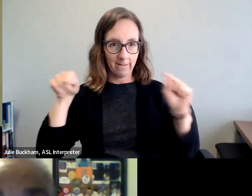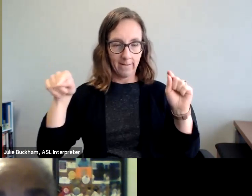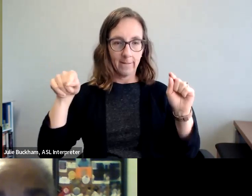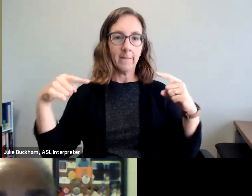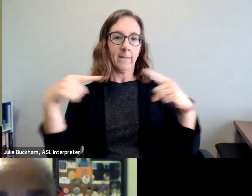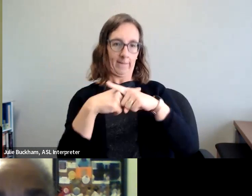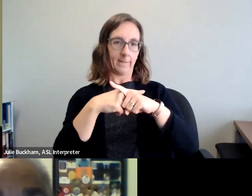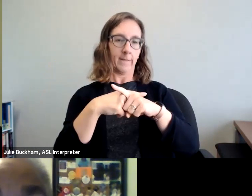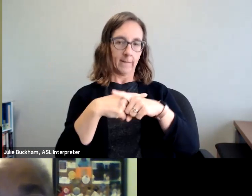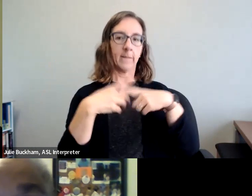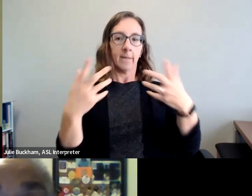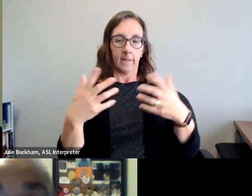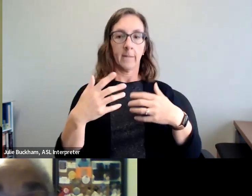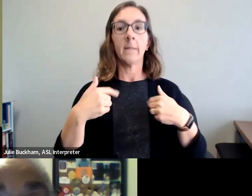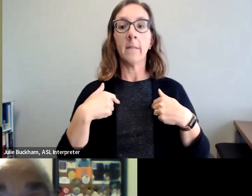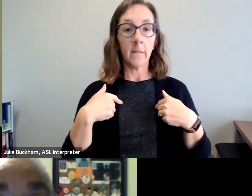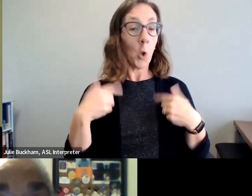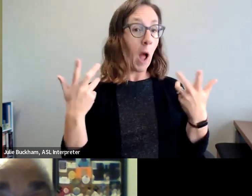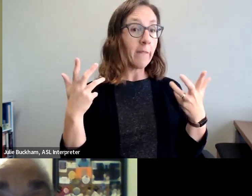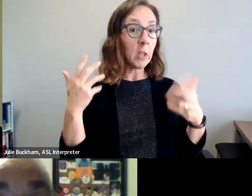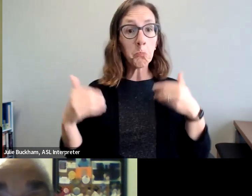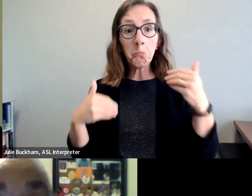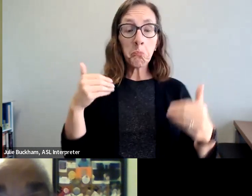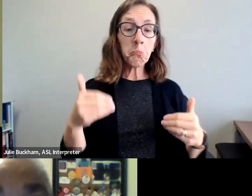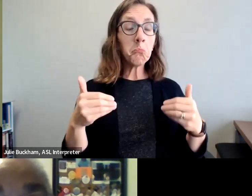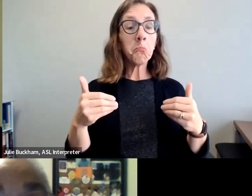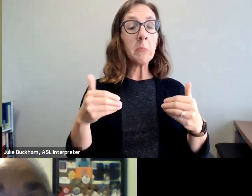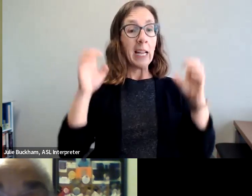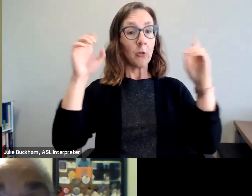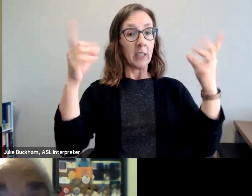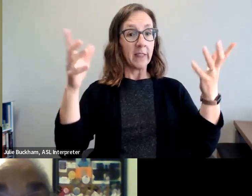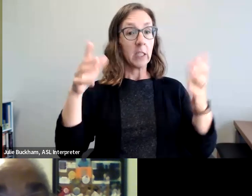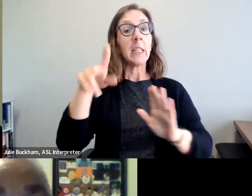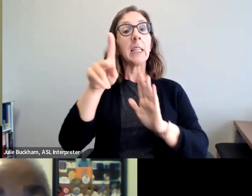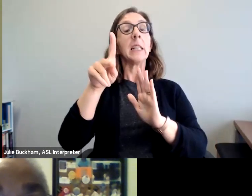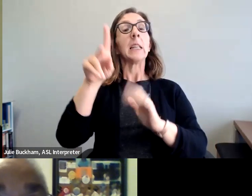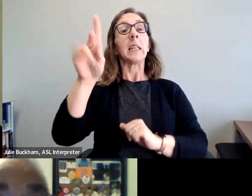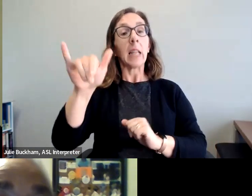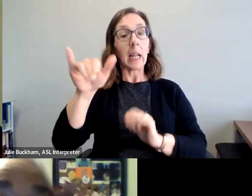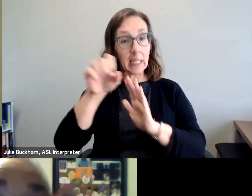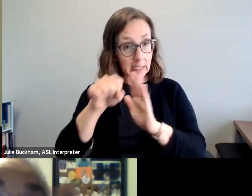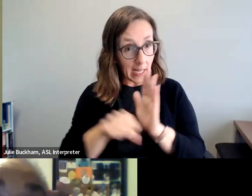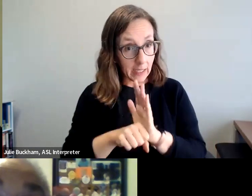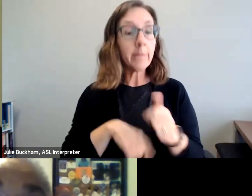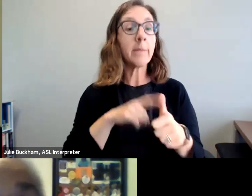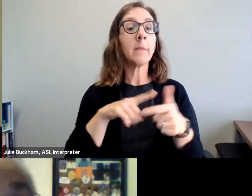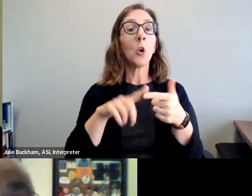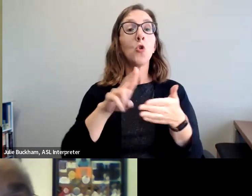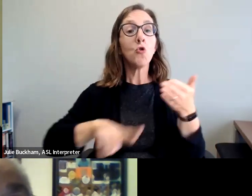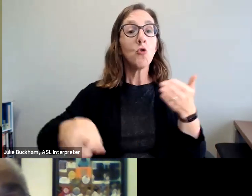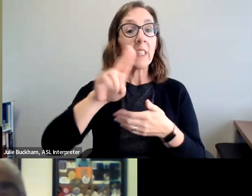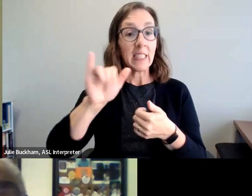completed my education at Kentucky State, the University of Cincinnati,